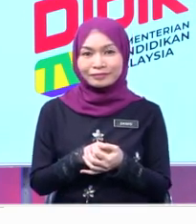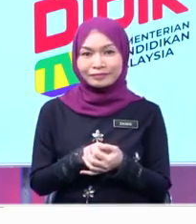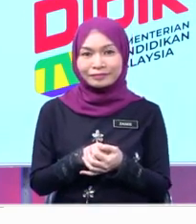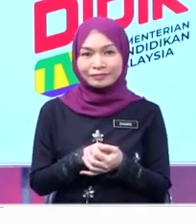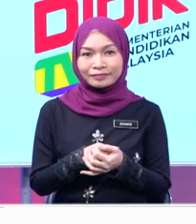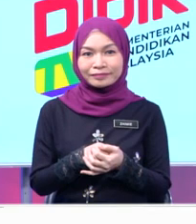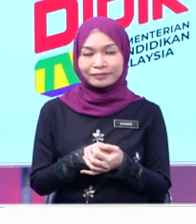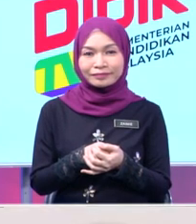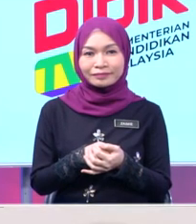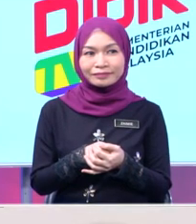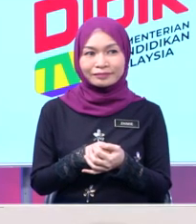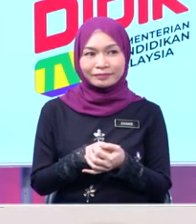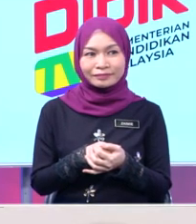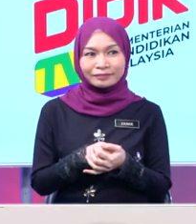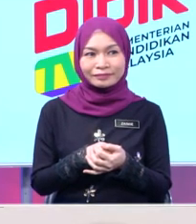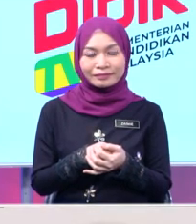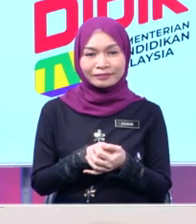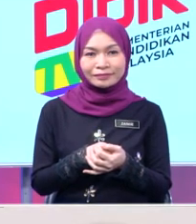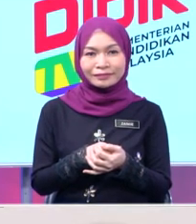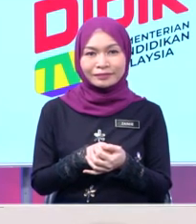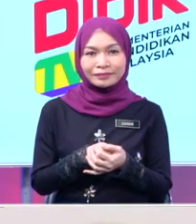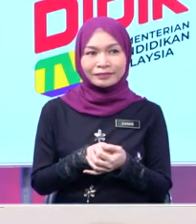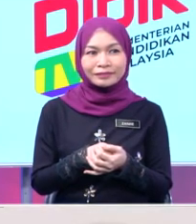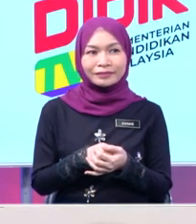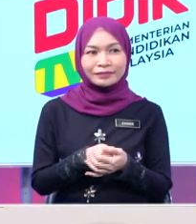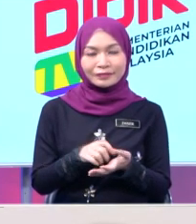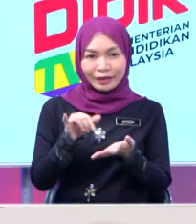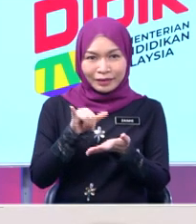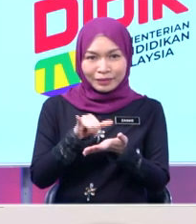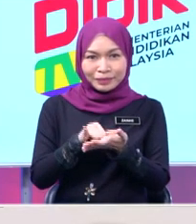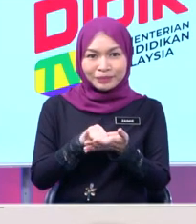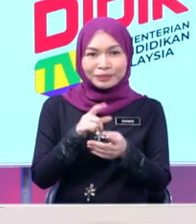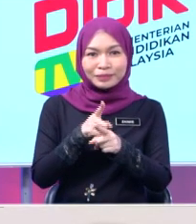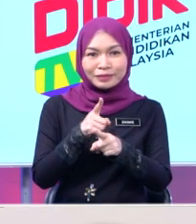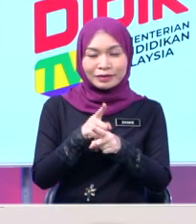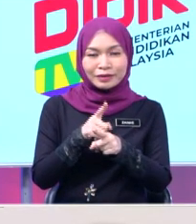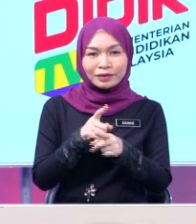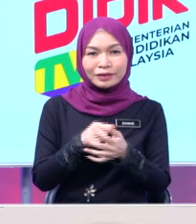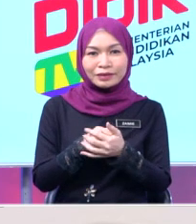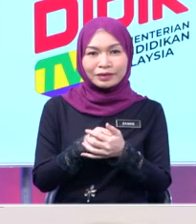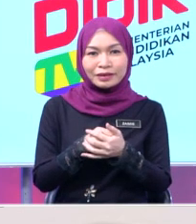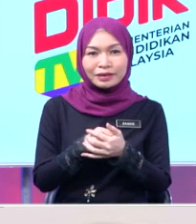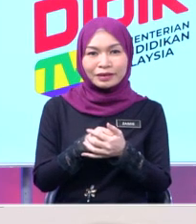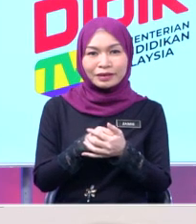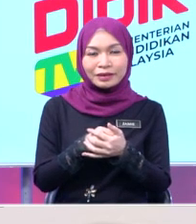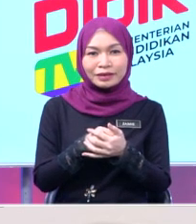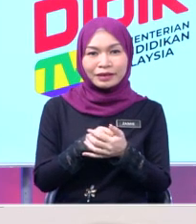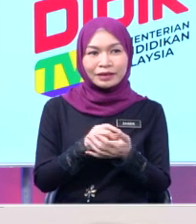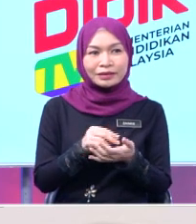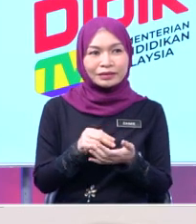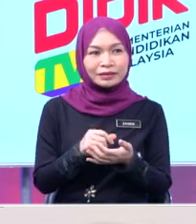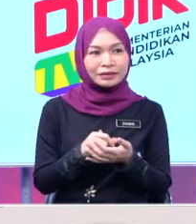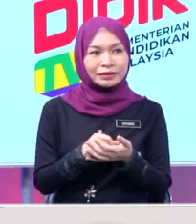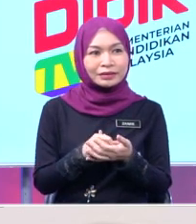for instance, and fish get slowly poisoned if they eat them. That's correct. Great job. All right, now I have an